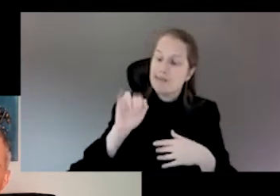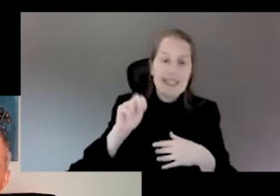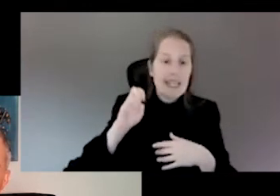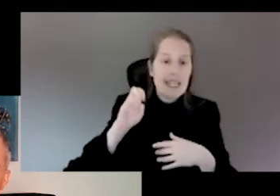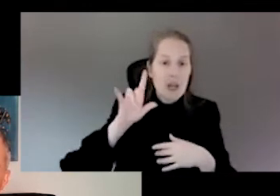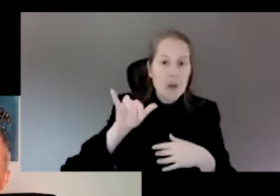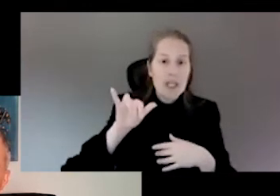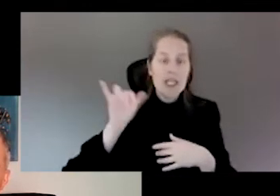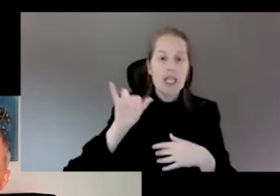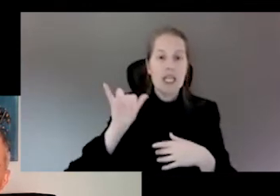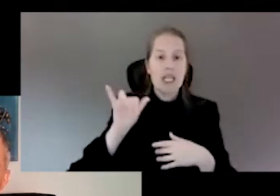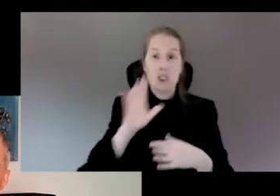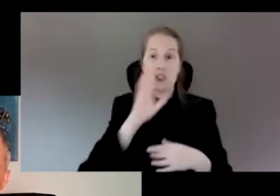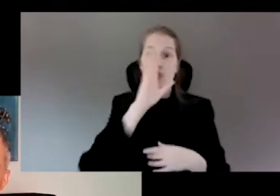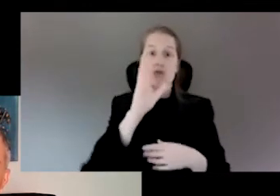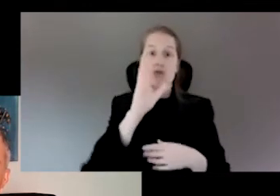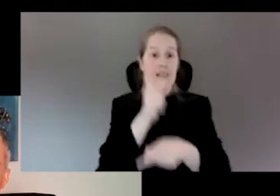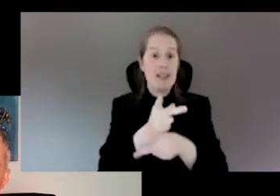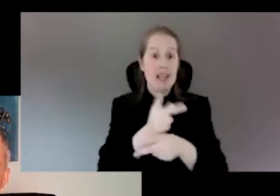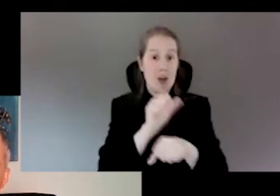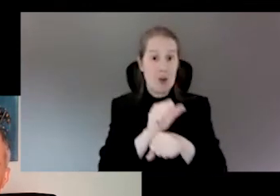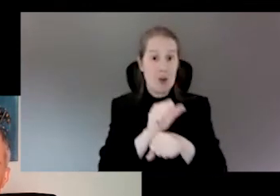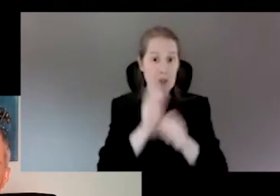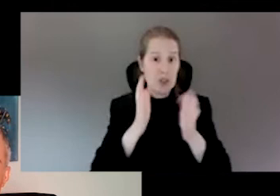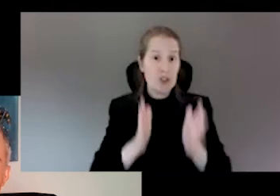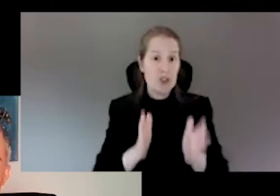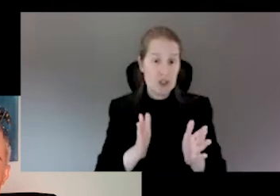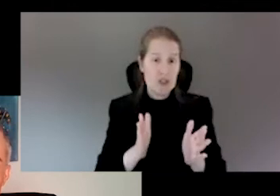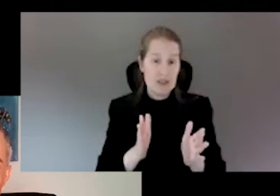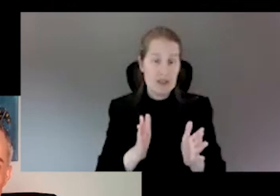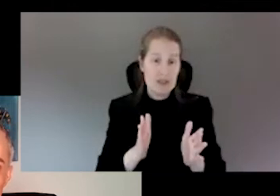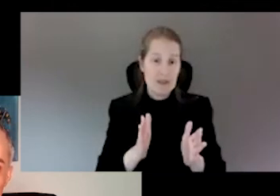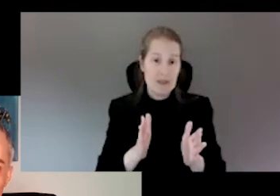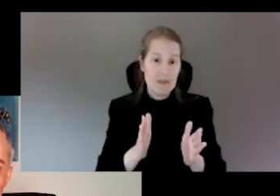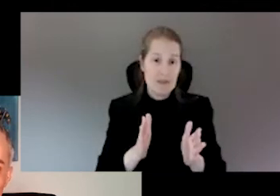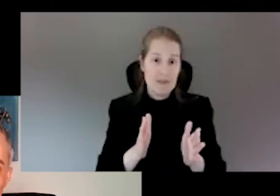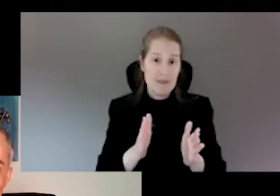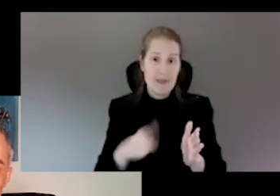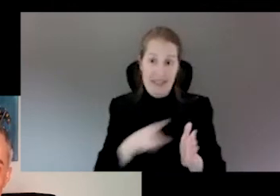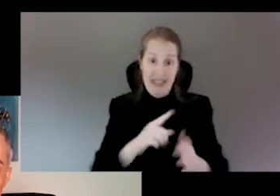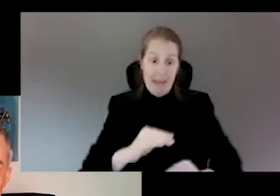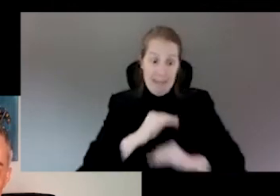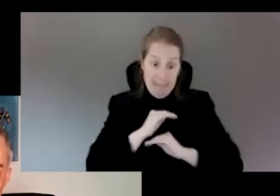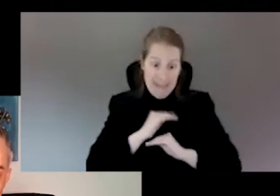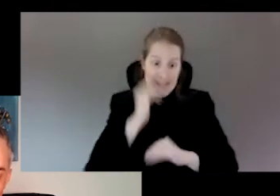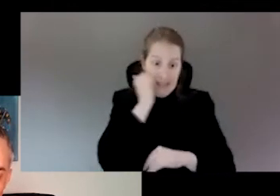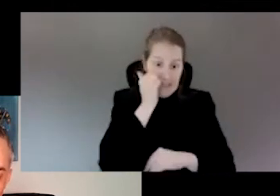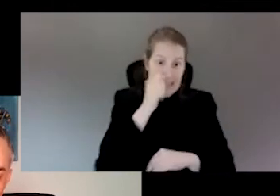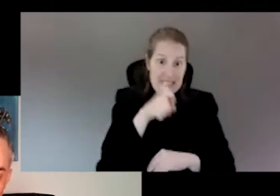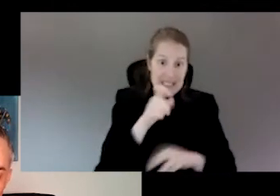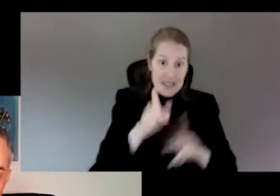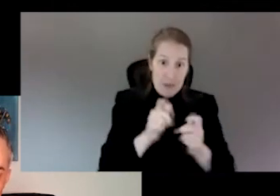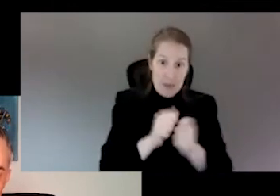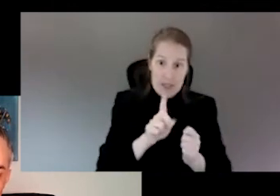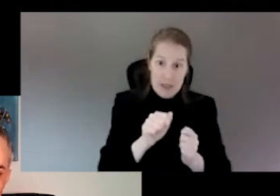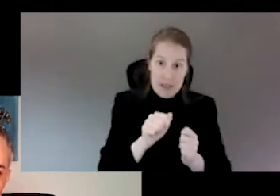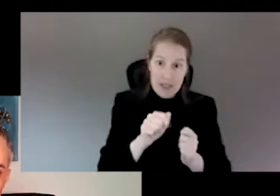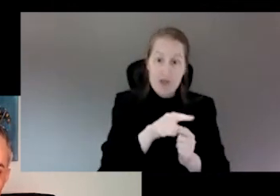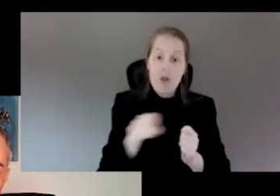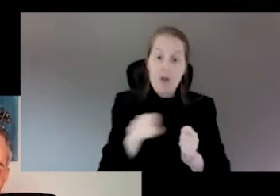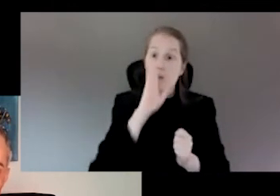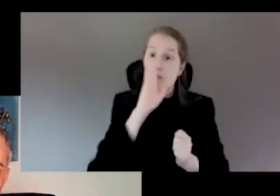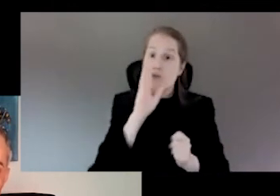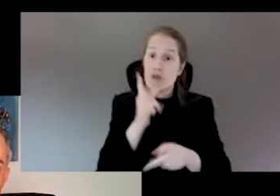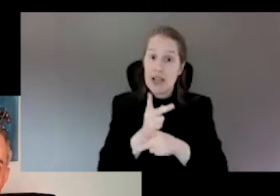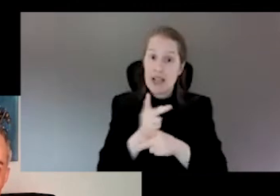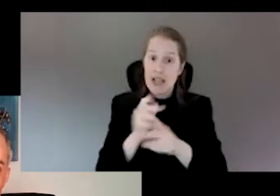care workers who meet the daily need of people with disabilities, they are so many times